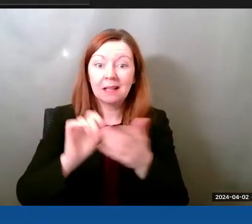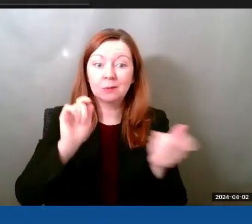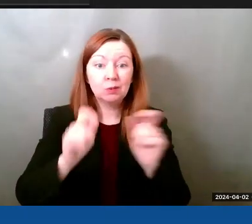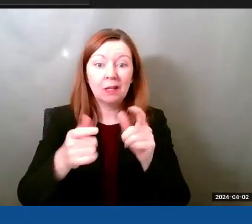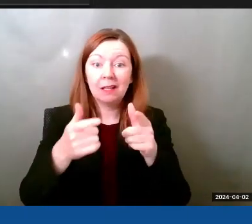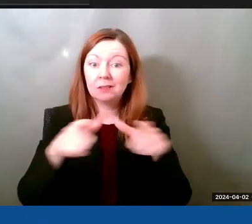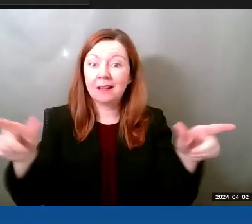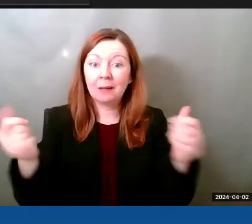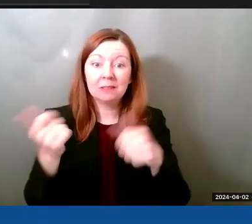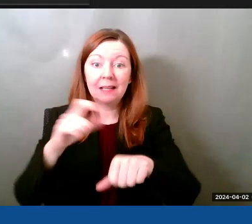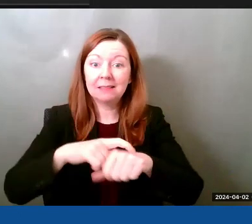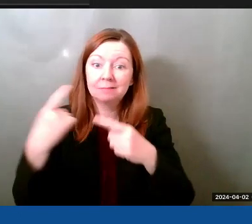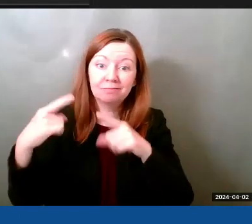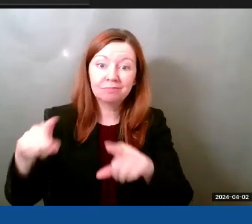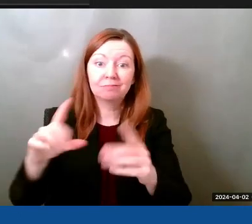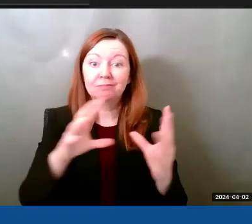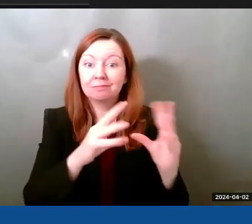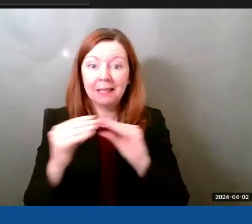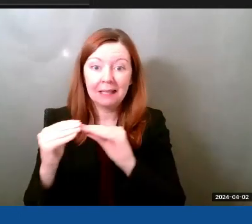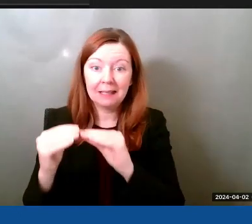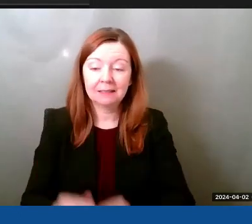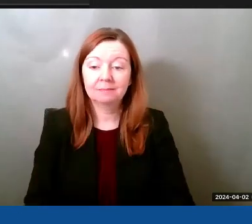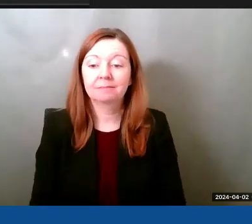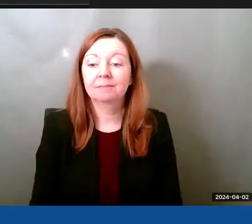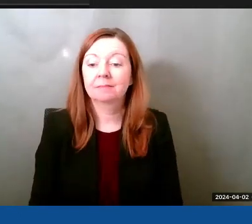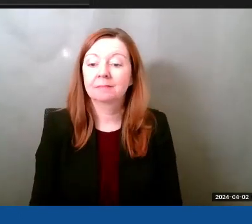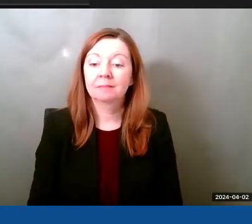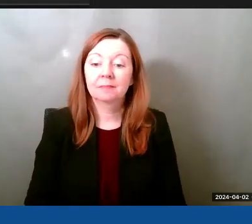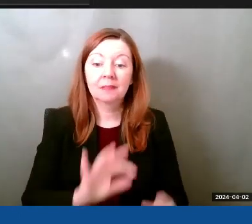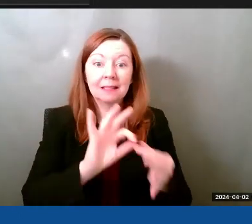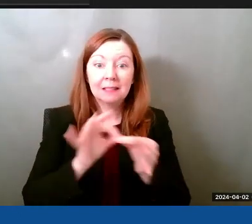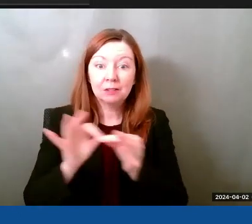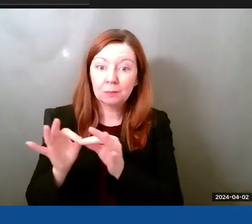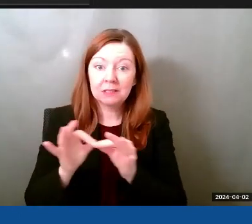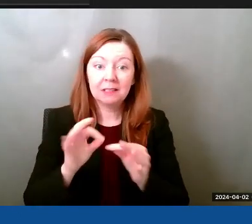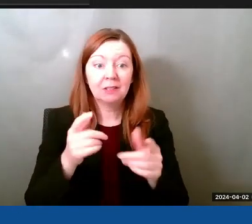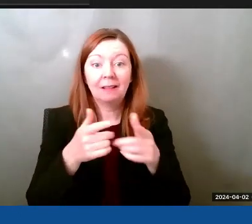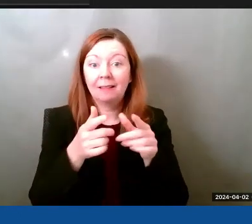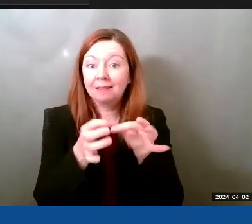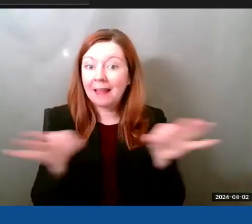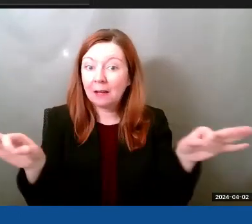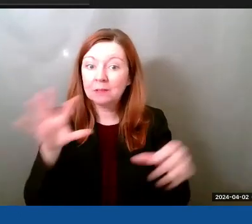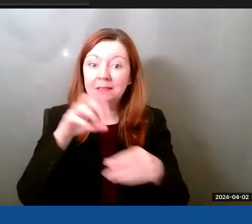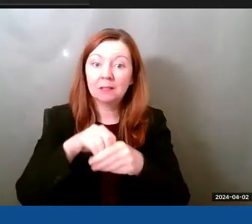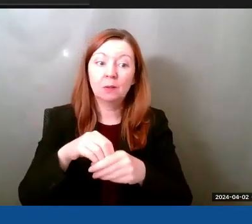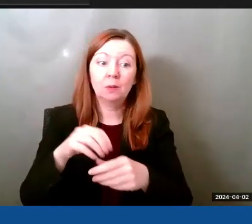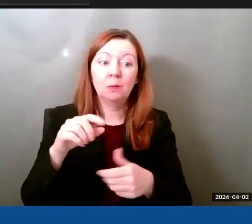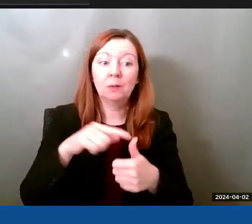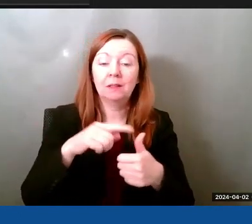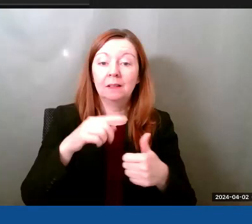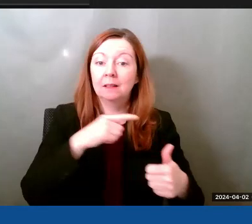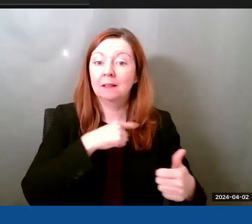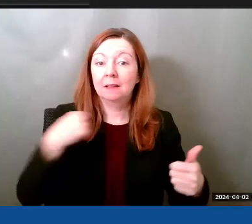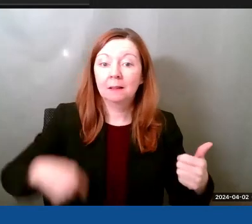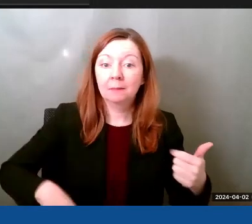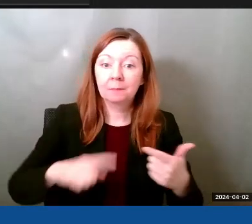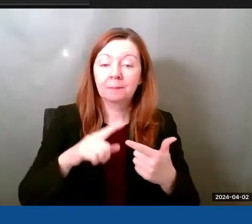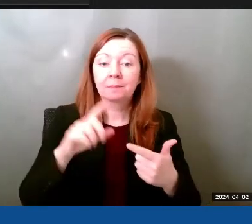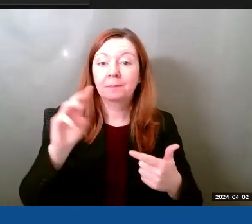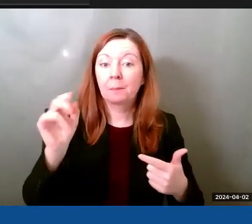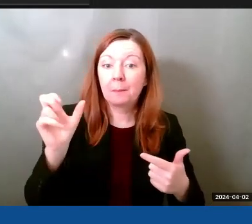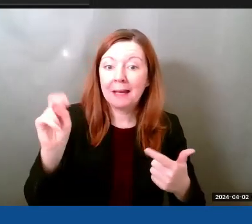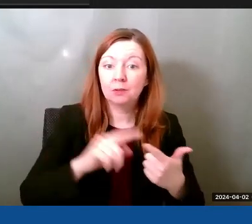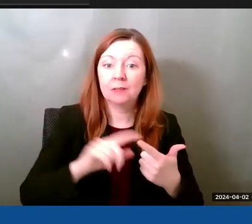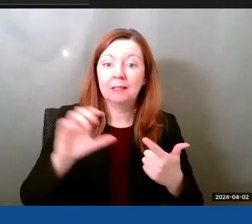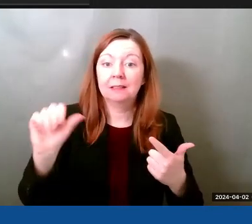meeting. Interpretation languages available include Mandarin, Cantonese,